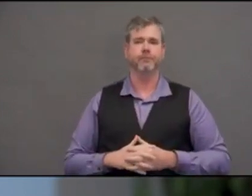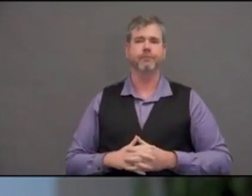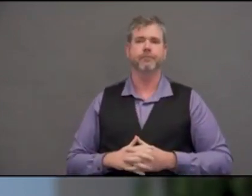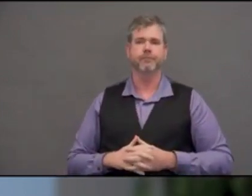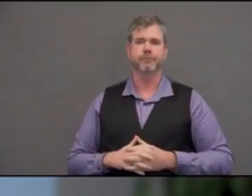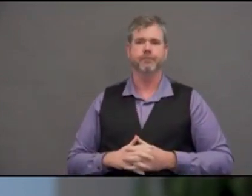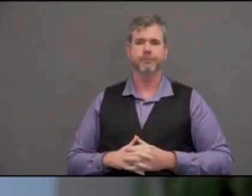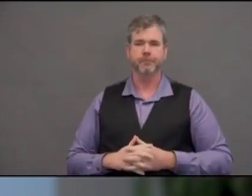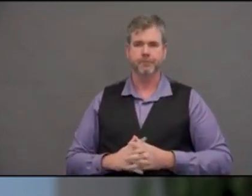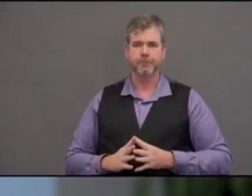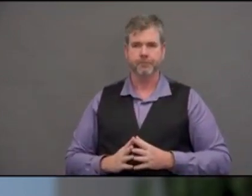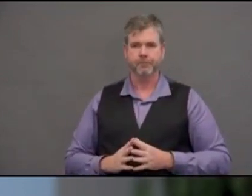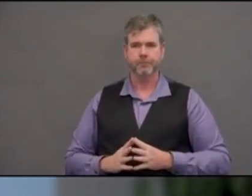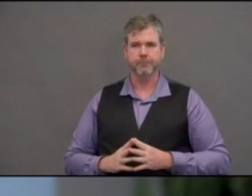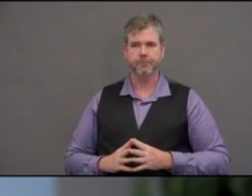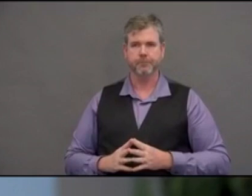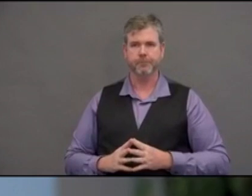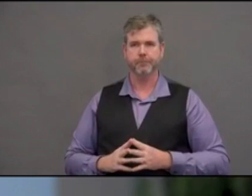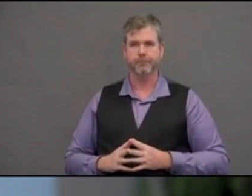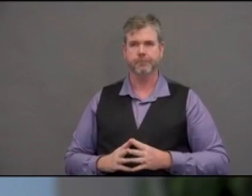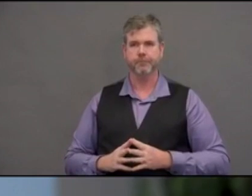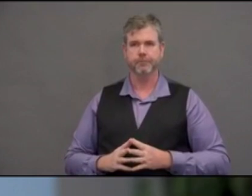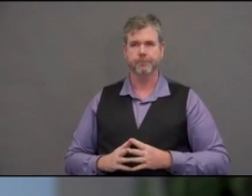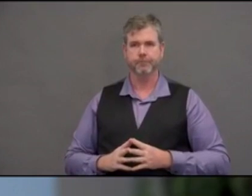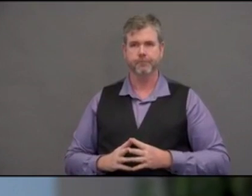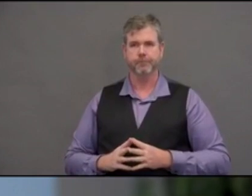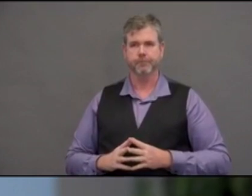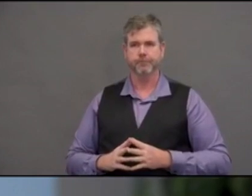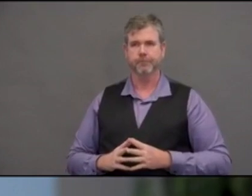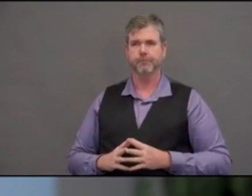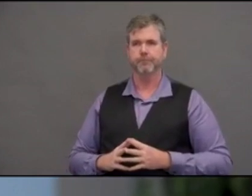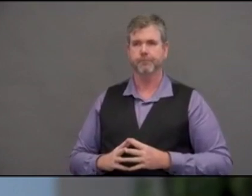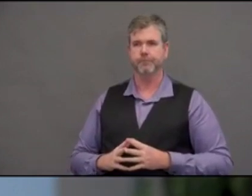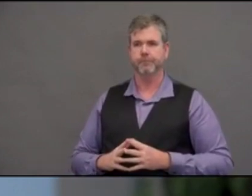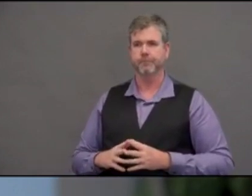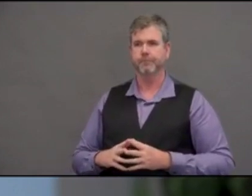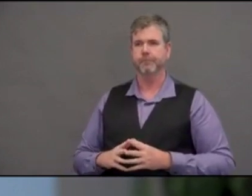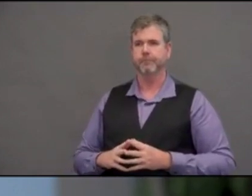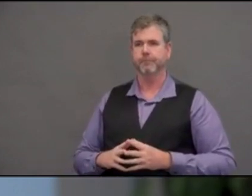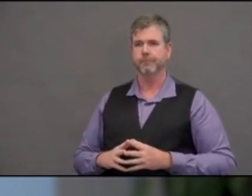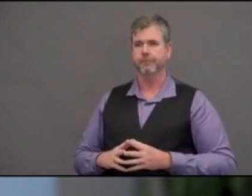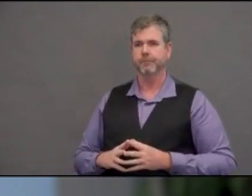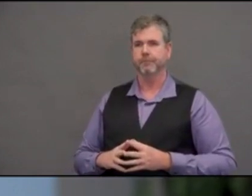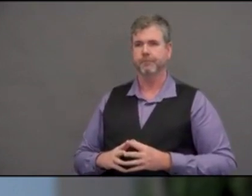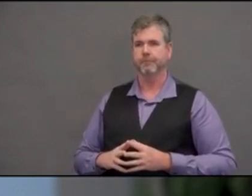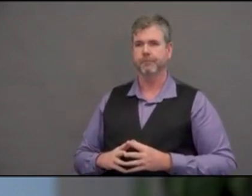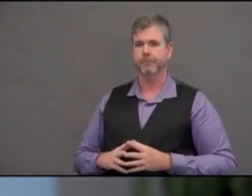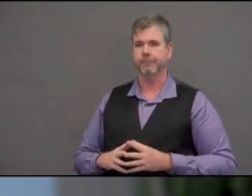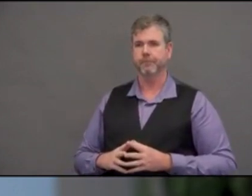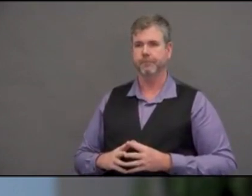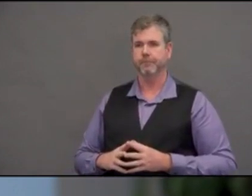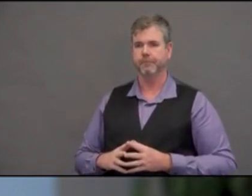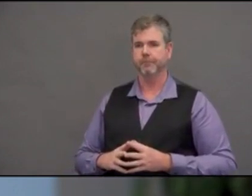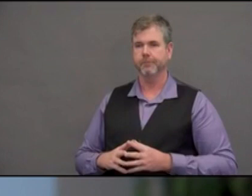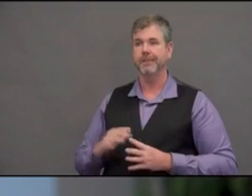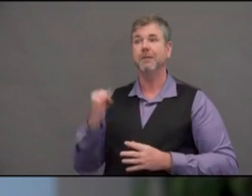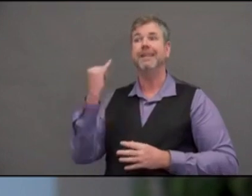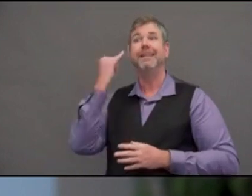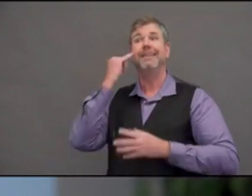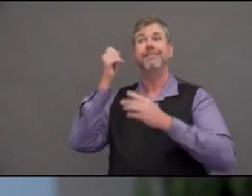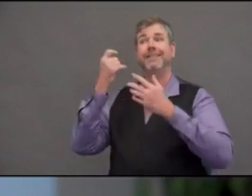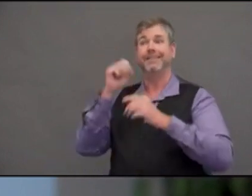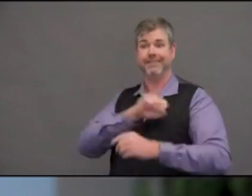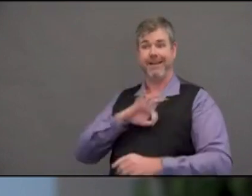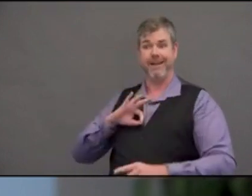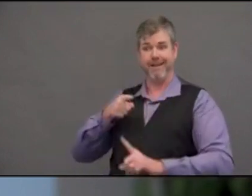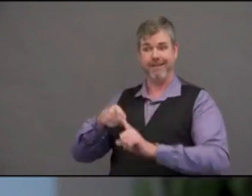provide back to work recommendations for the cases of staff members that have been out ill and when is